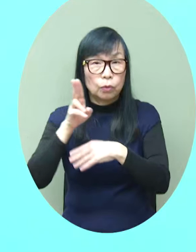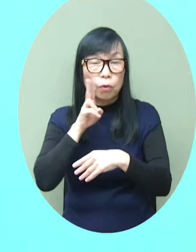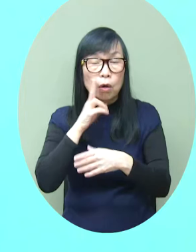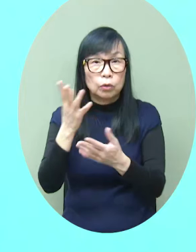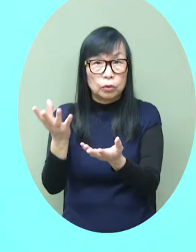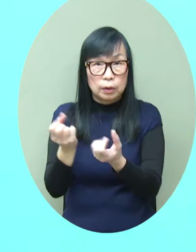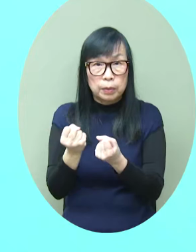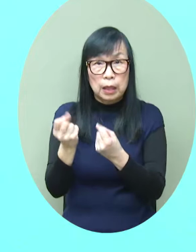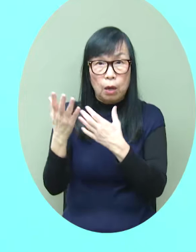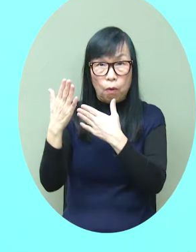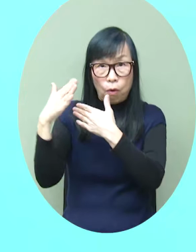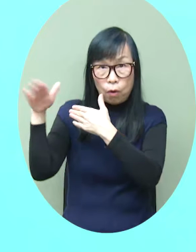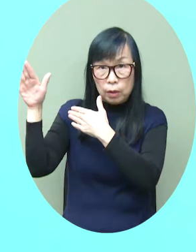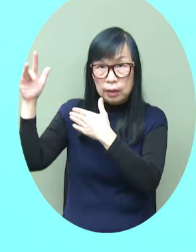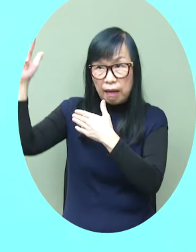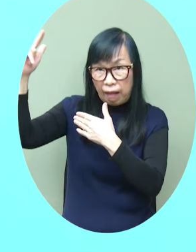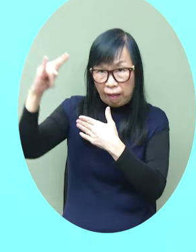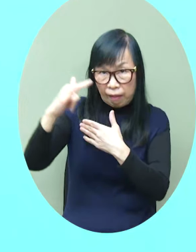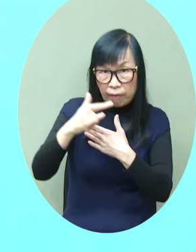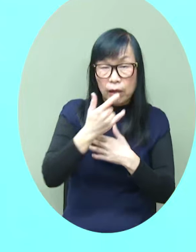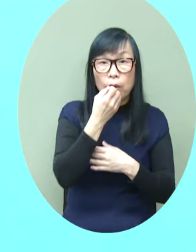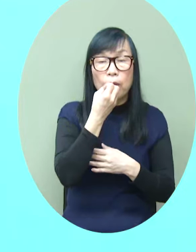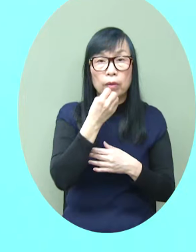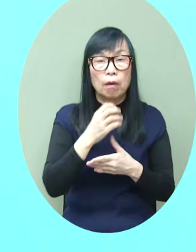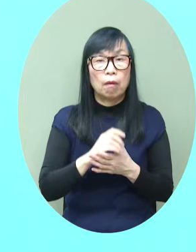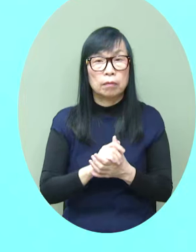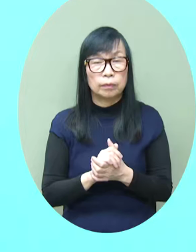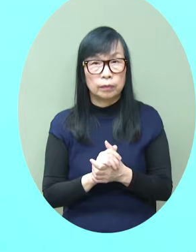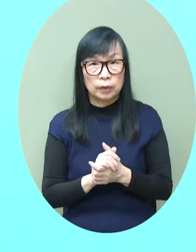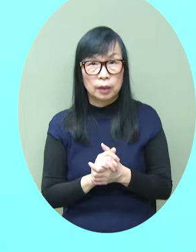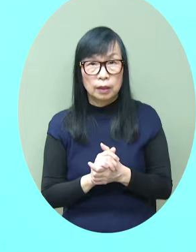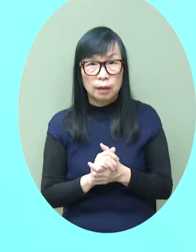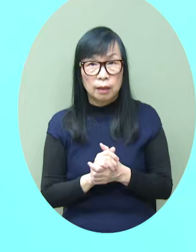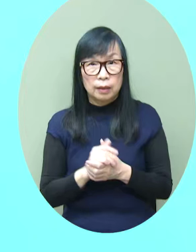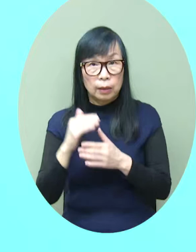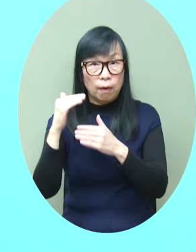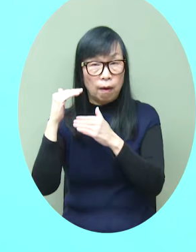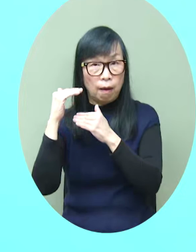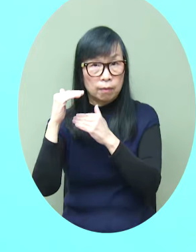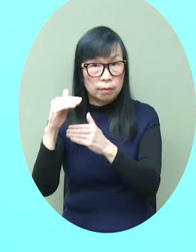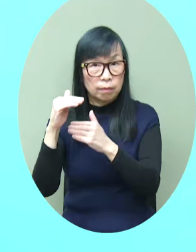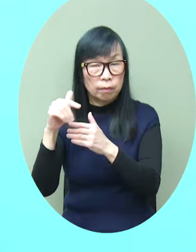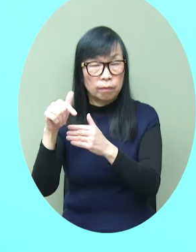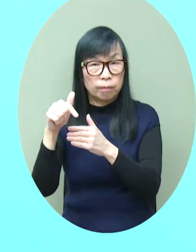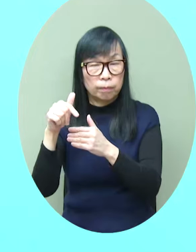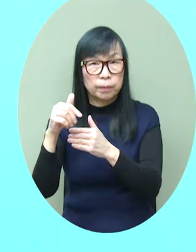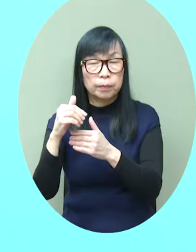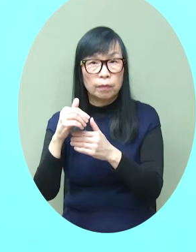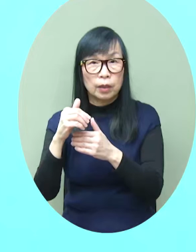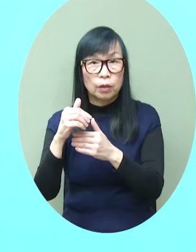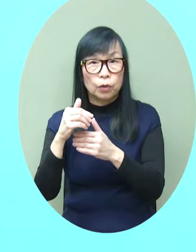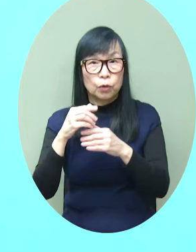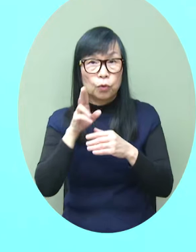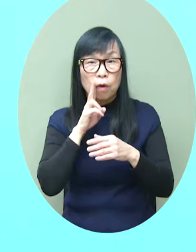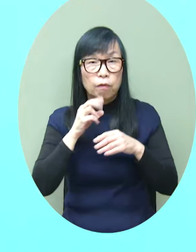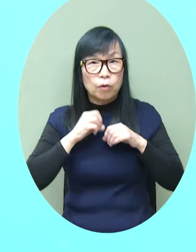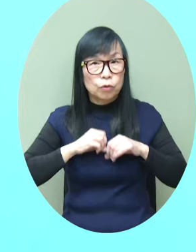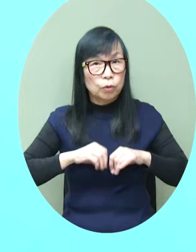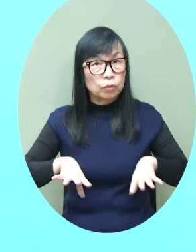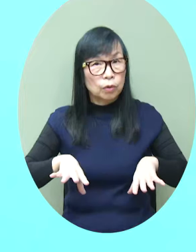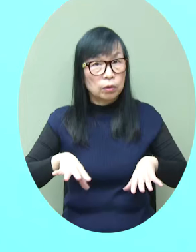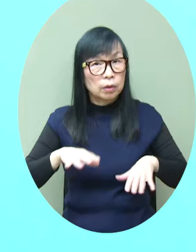done, so-called to live with the COVID-19 virus, then the chances of resuming travel with the